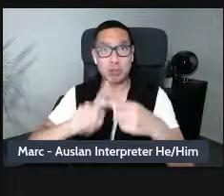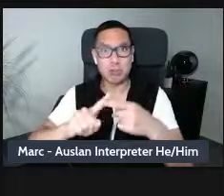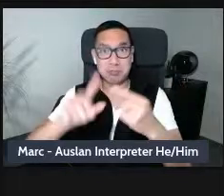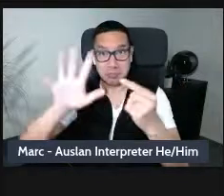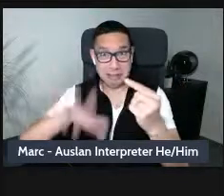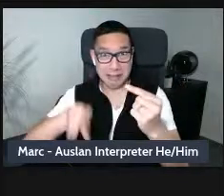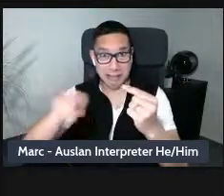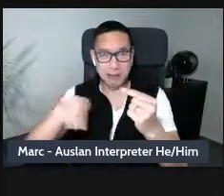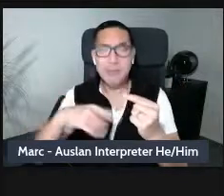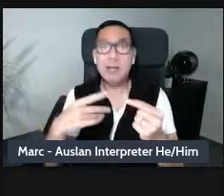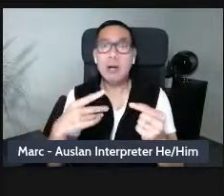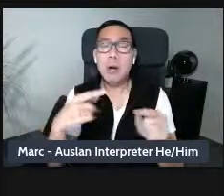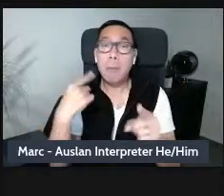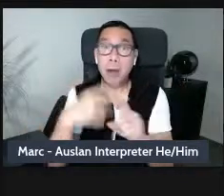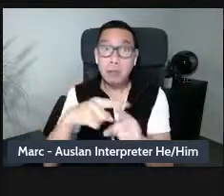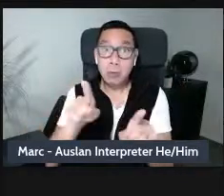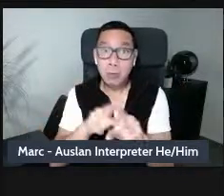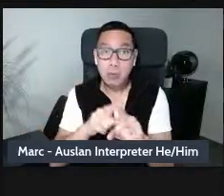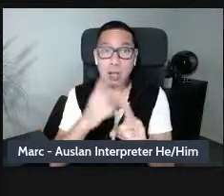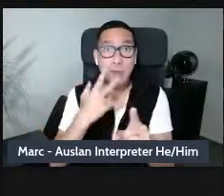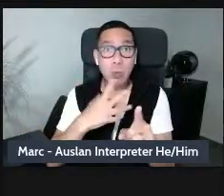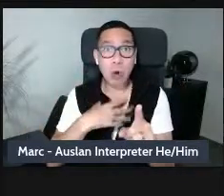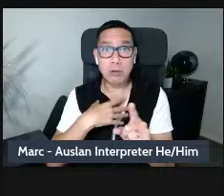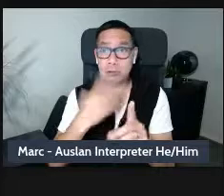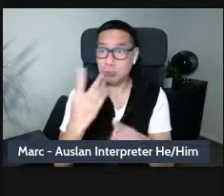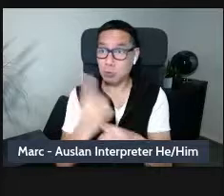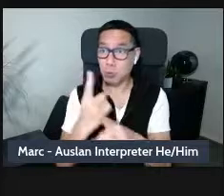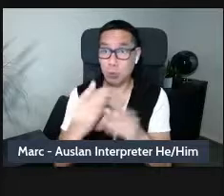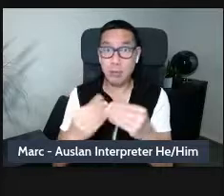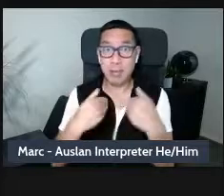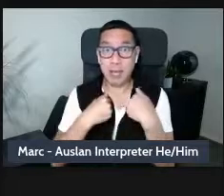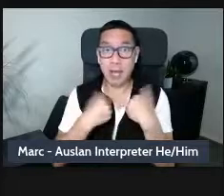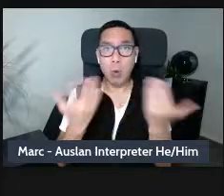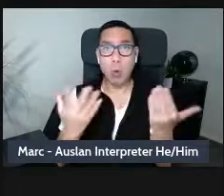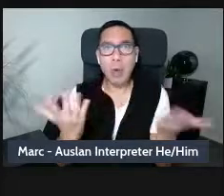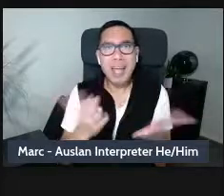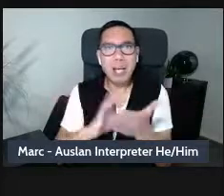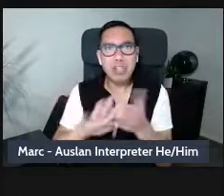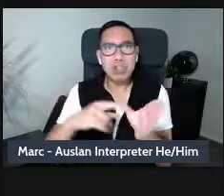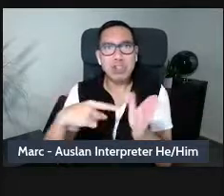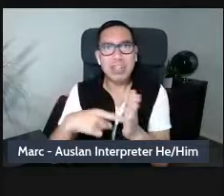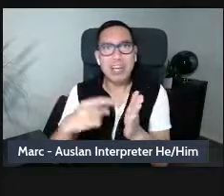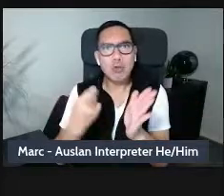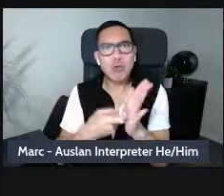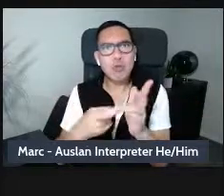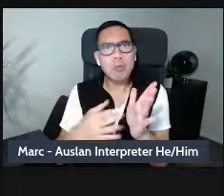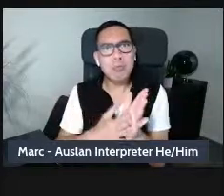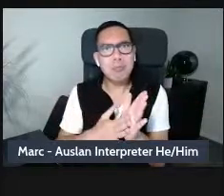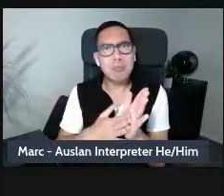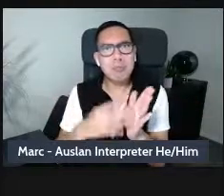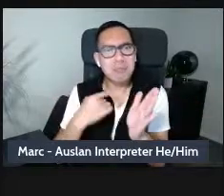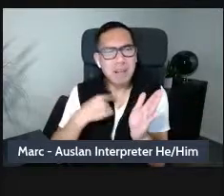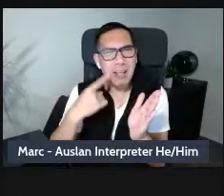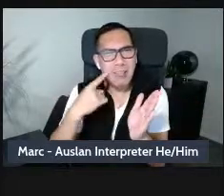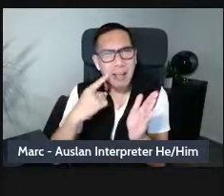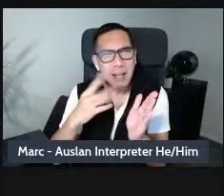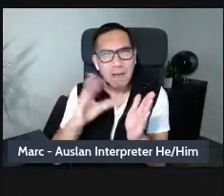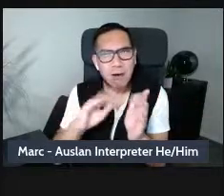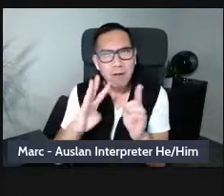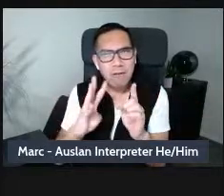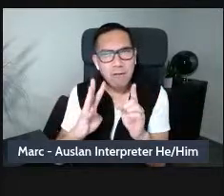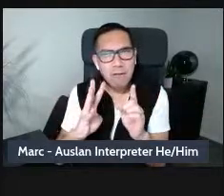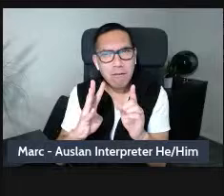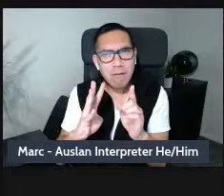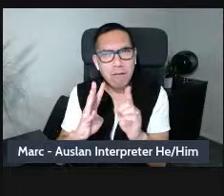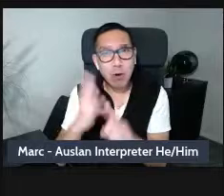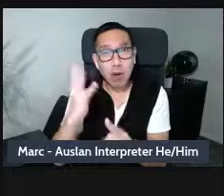me, I'll be hanging around the chat room as well from, I think, what am I looking at, 4 o'clock. And I would love to